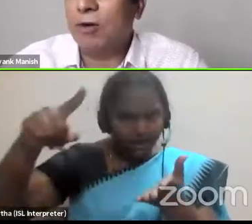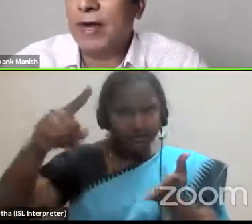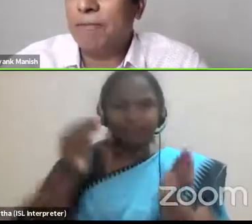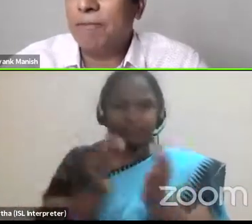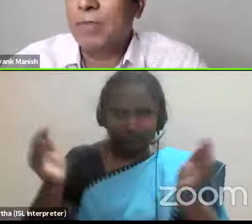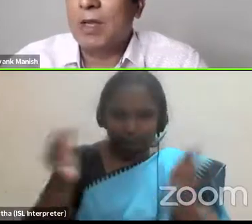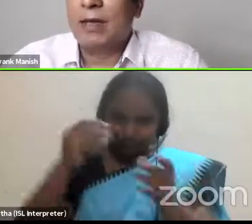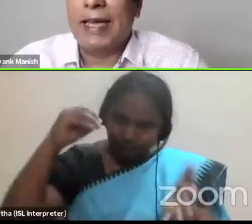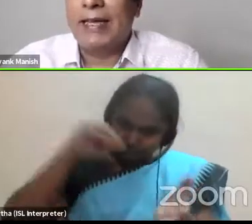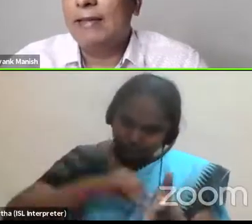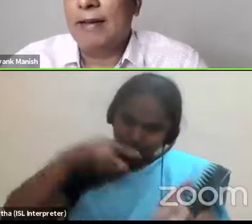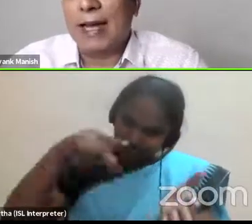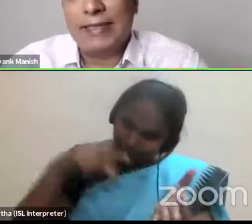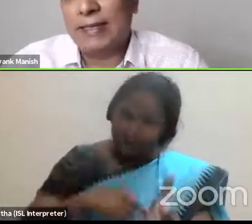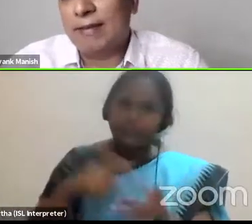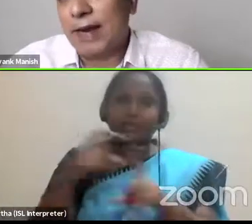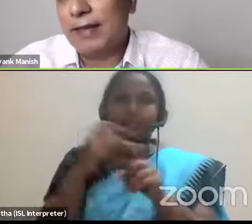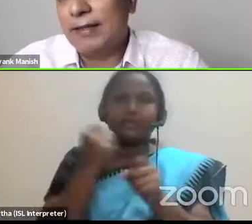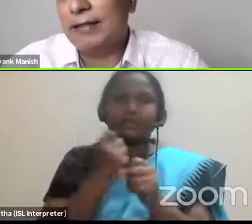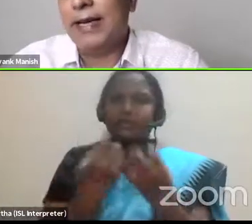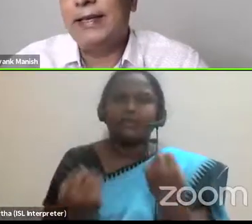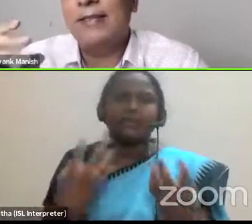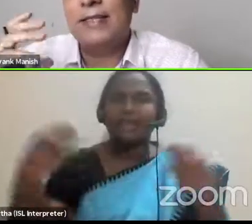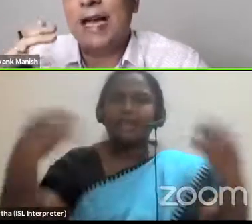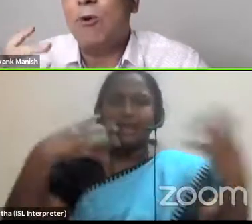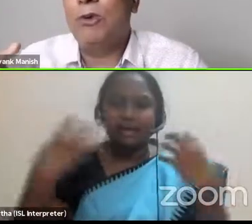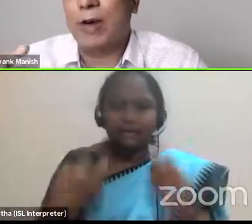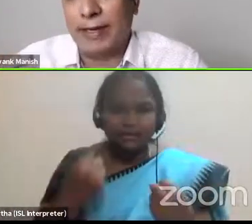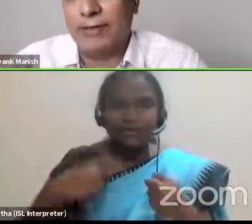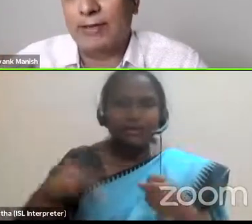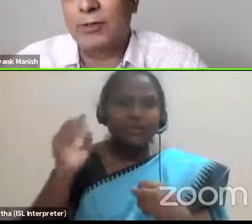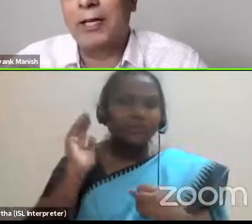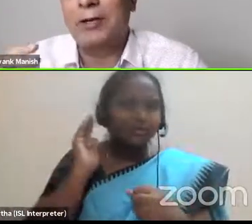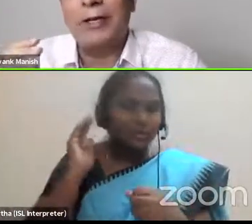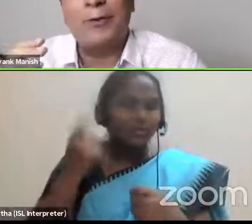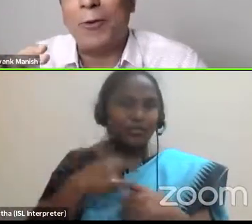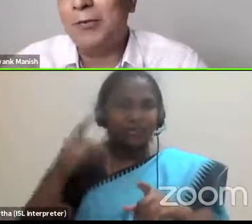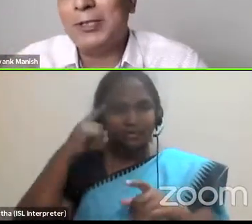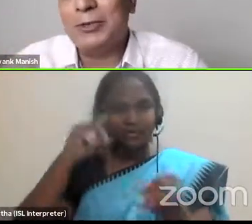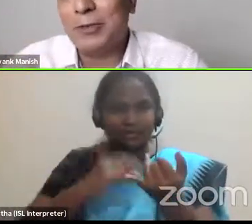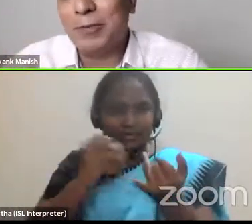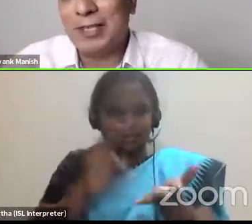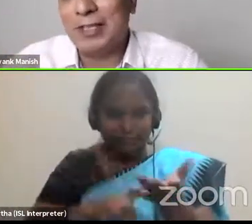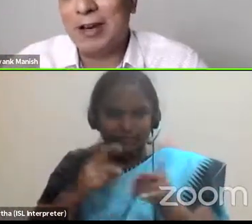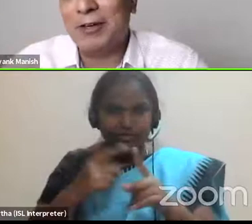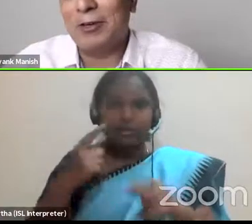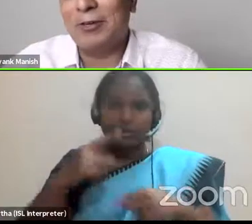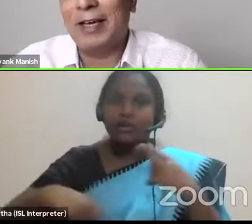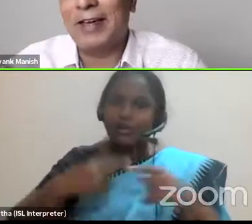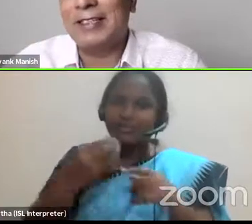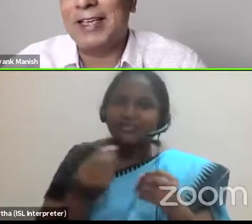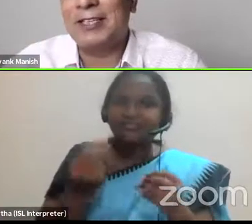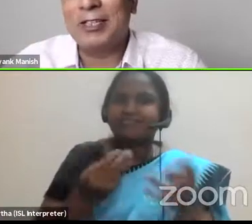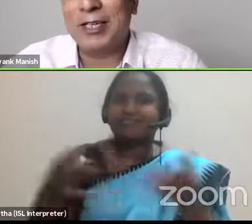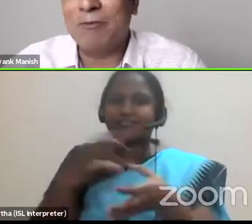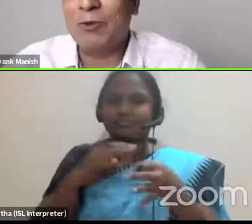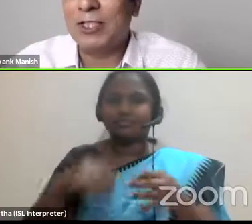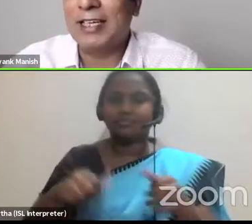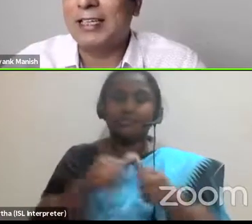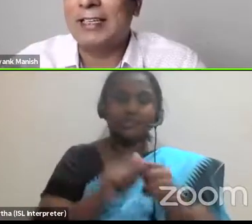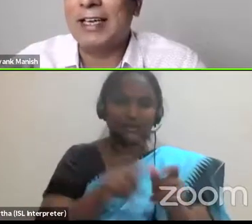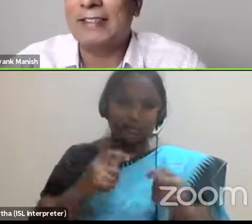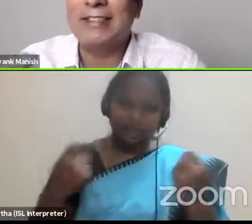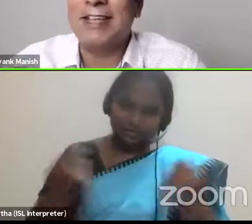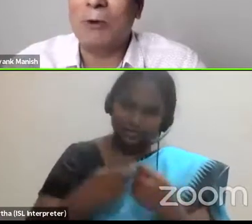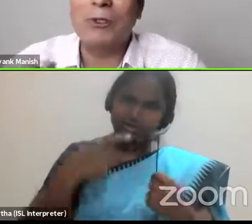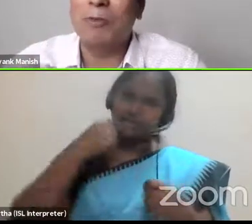the hologram, getting the lighting right, getting the sound right. It always used to be a scenario where Accenture team would